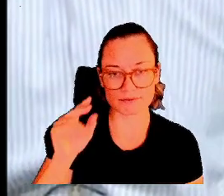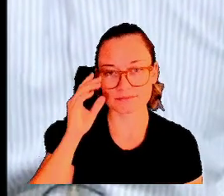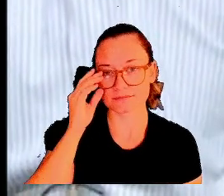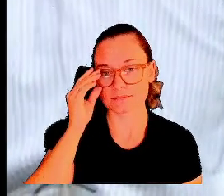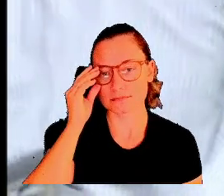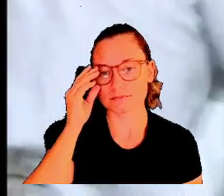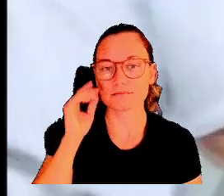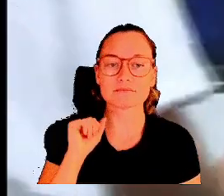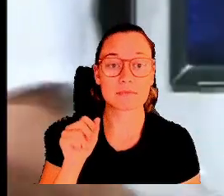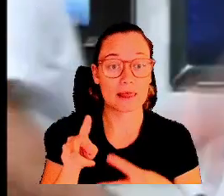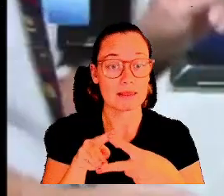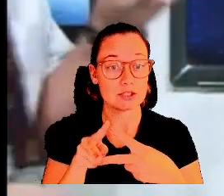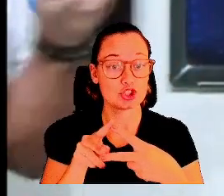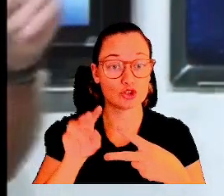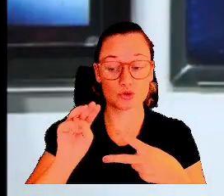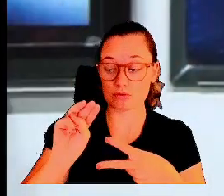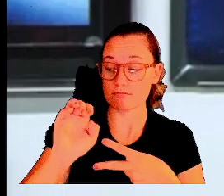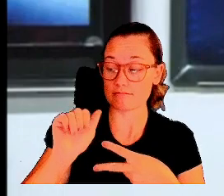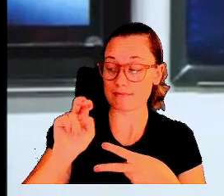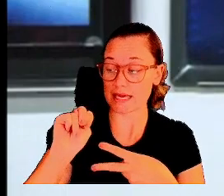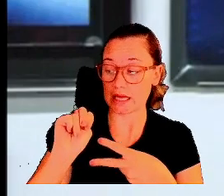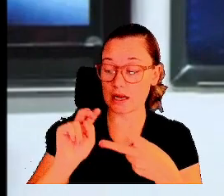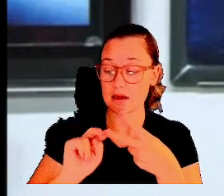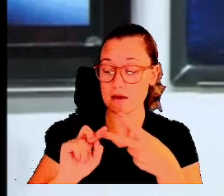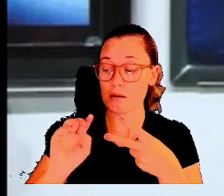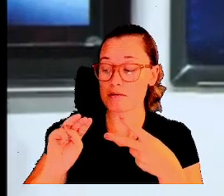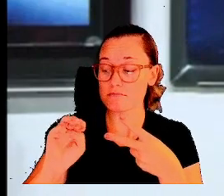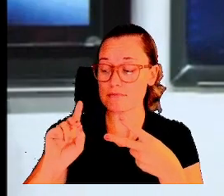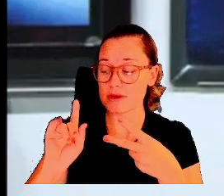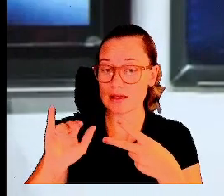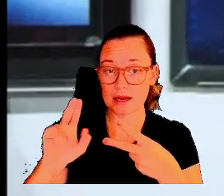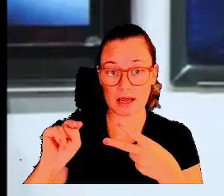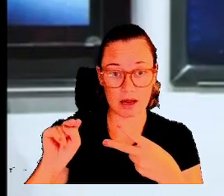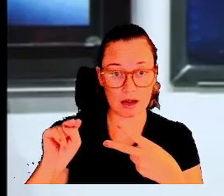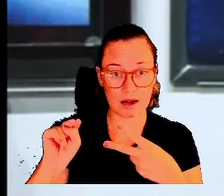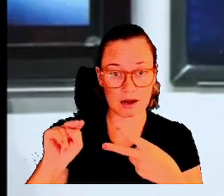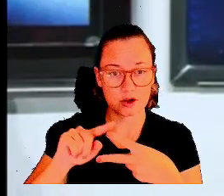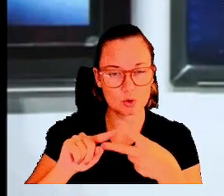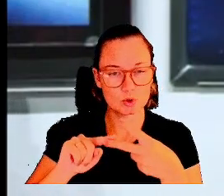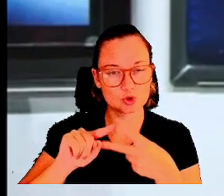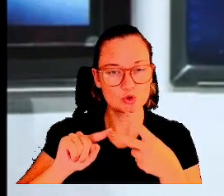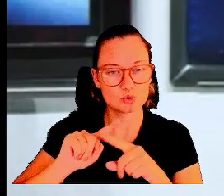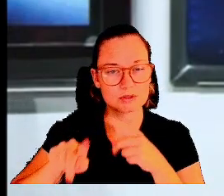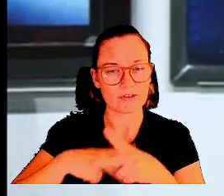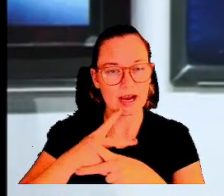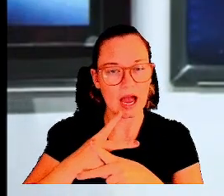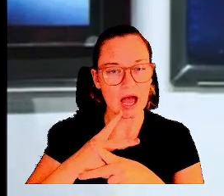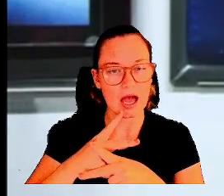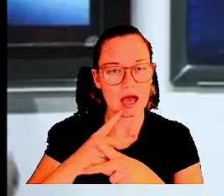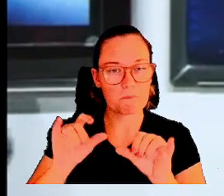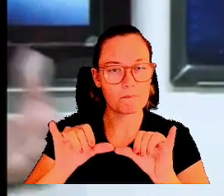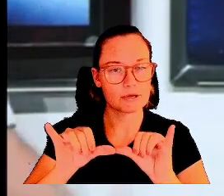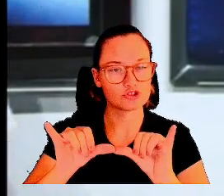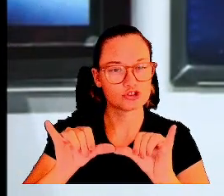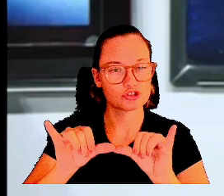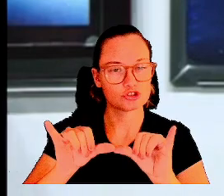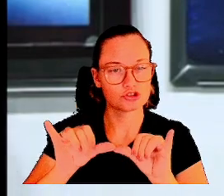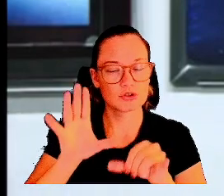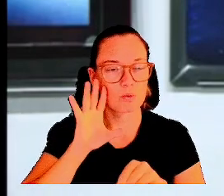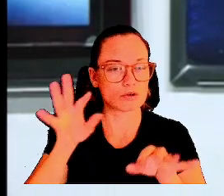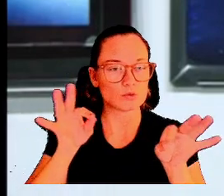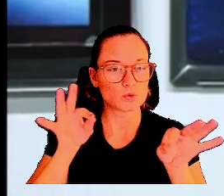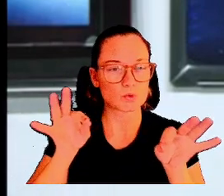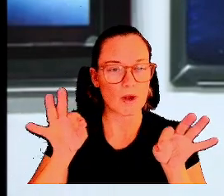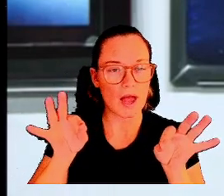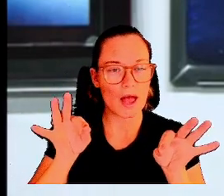And mean and median are 2 of the statistical measures that we use to describe a set of